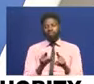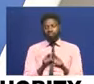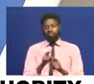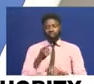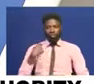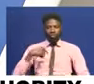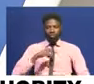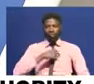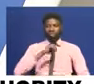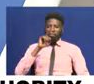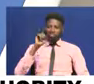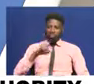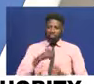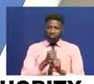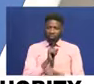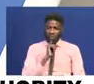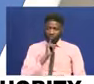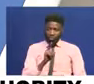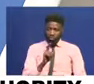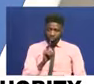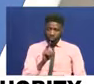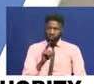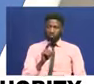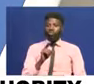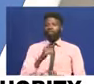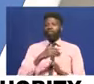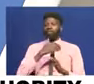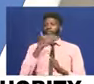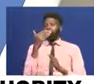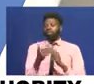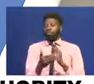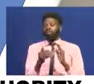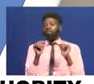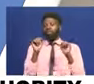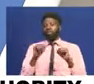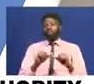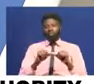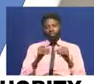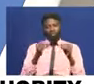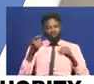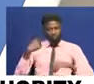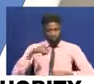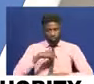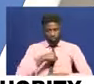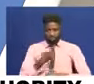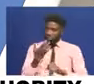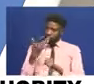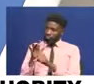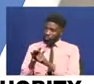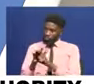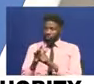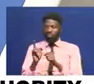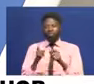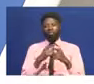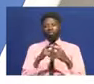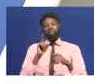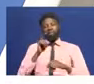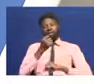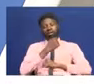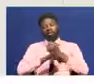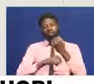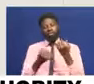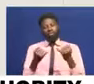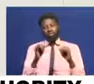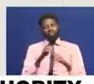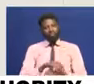to make sure that the scheme is sustainable. Therefore, we have got to promise what we can actually deliver. The collapse of the